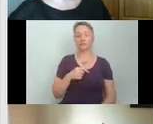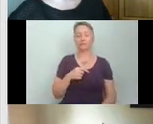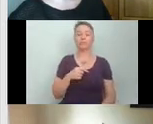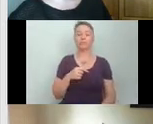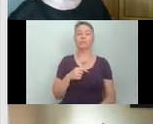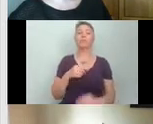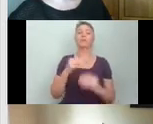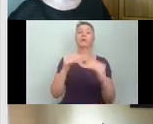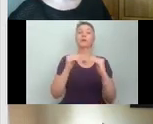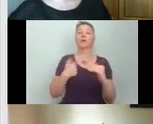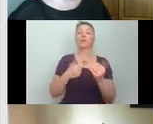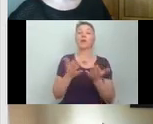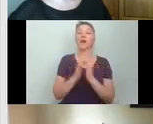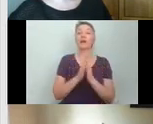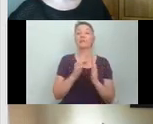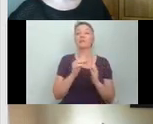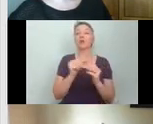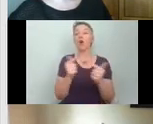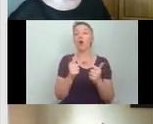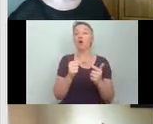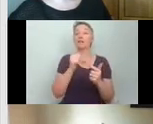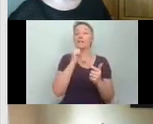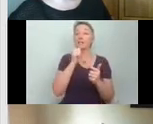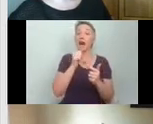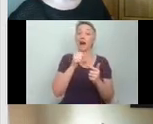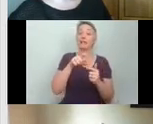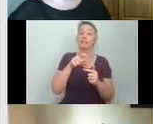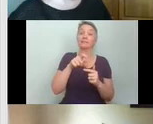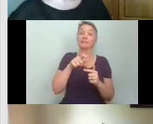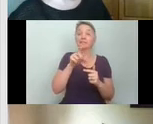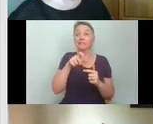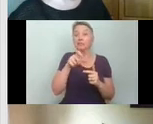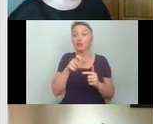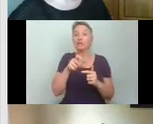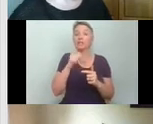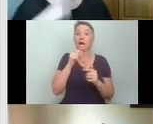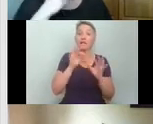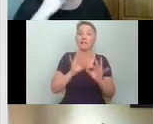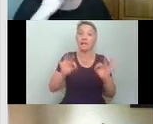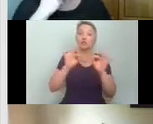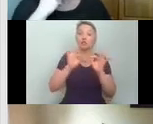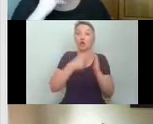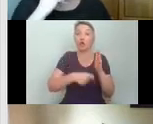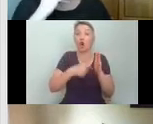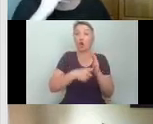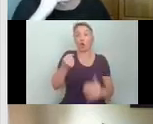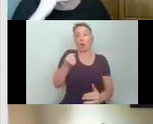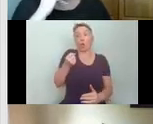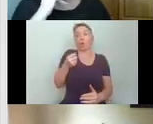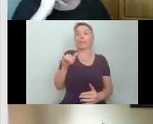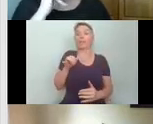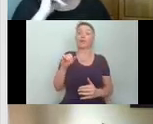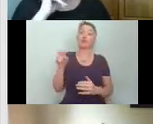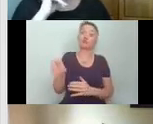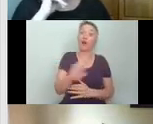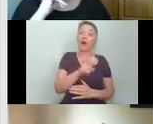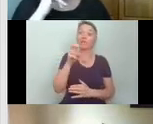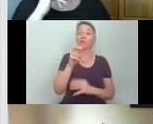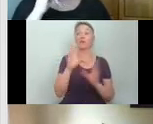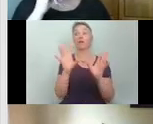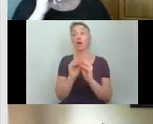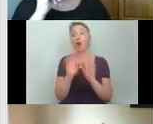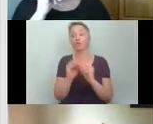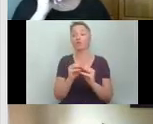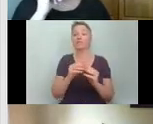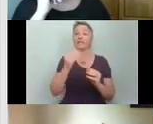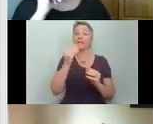all non-essential, non-salary expenditures or commitments to be held, like travel and conference and consulting, catering,